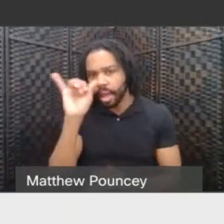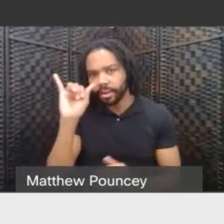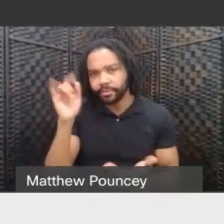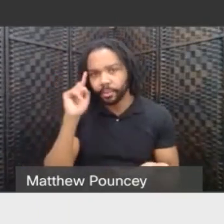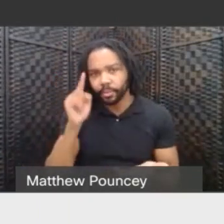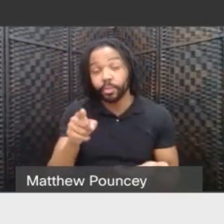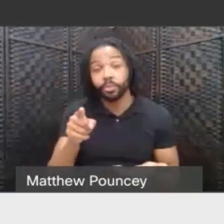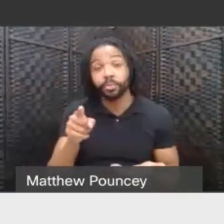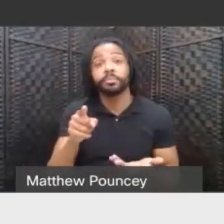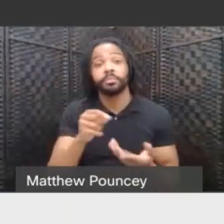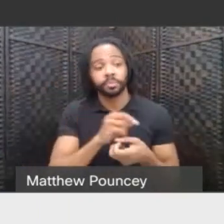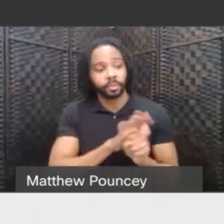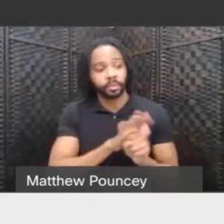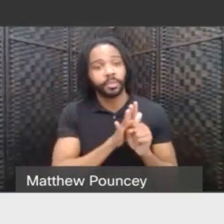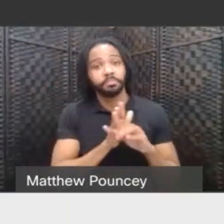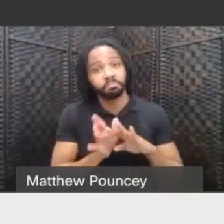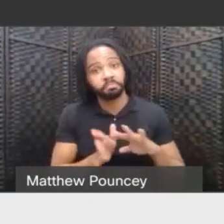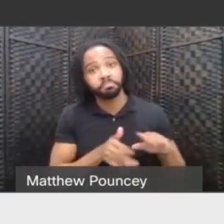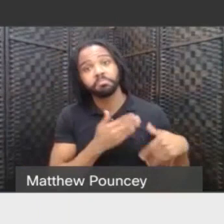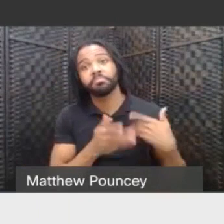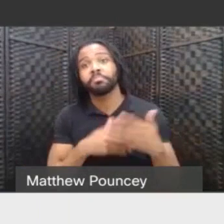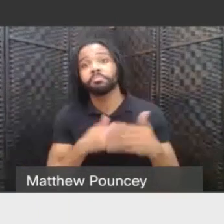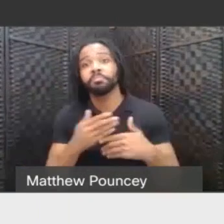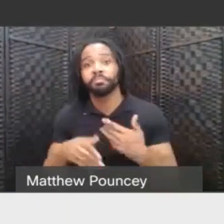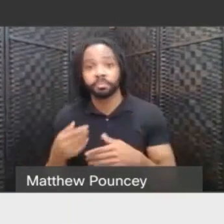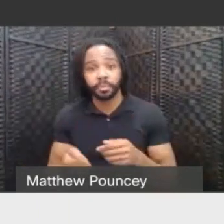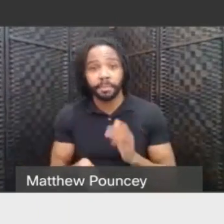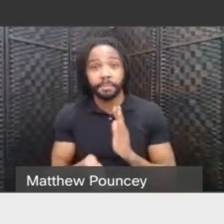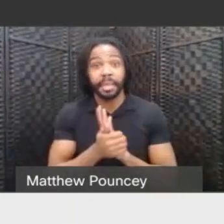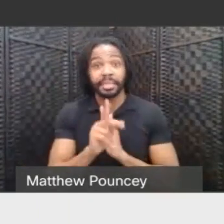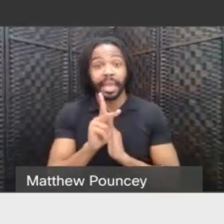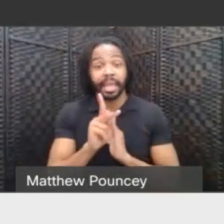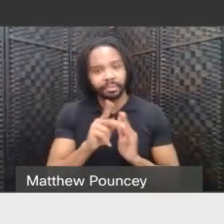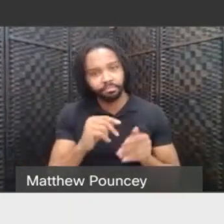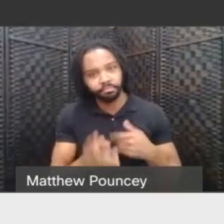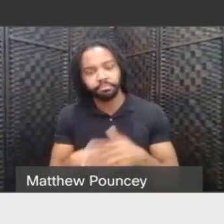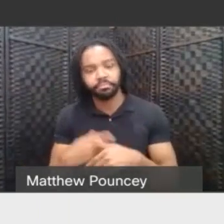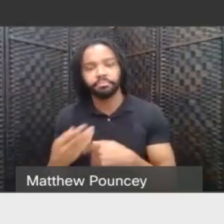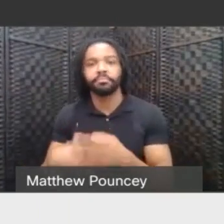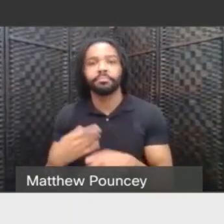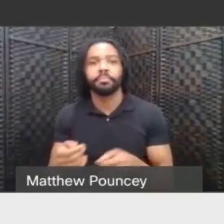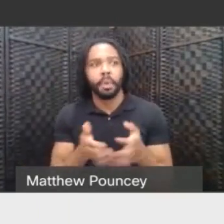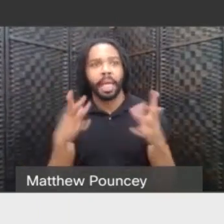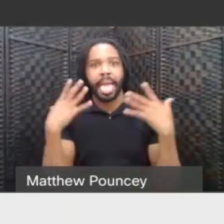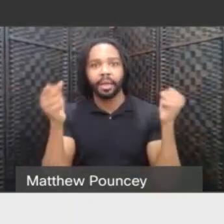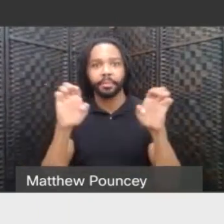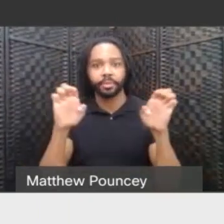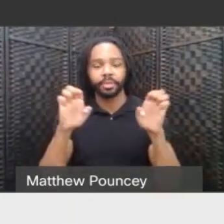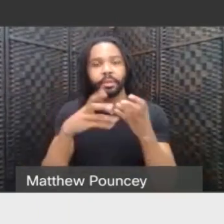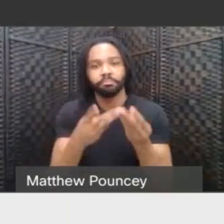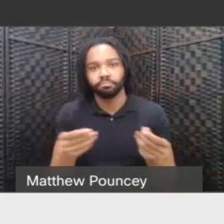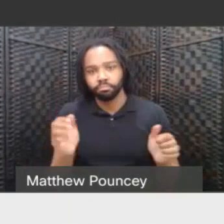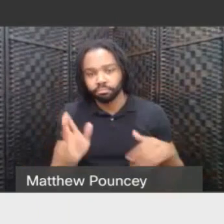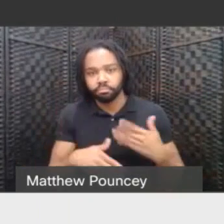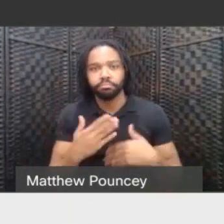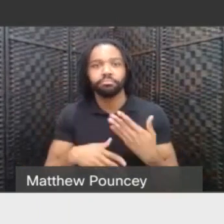as we exit the Appendix K and the public health emergency. 6 months after we're